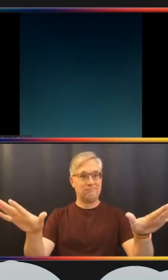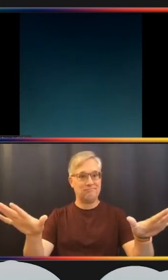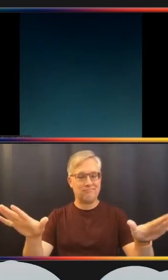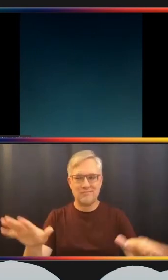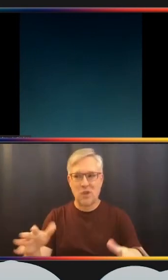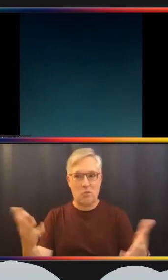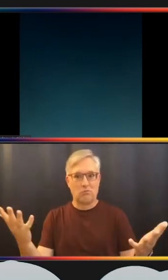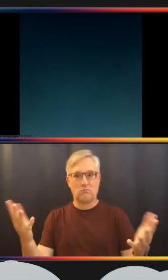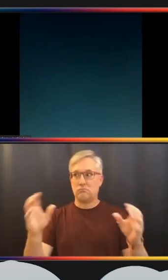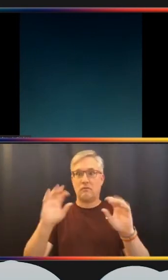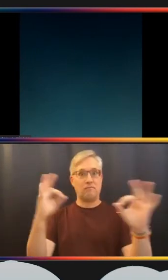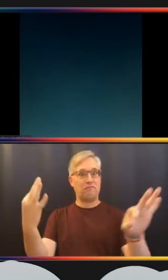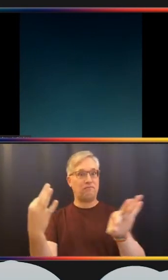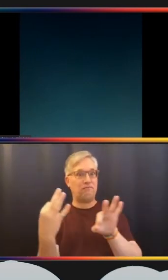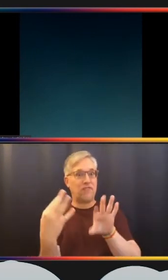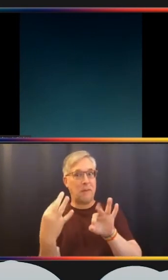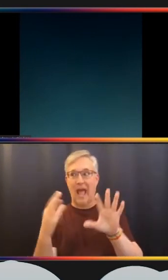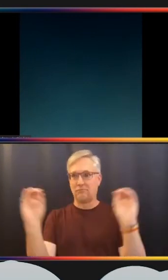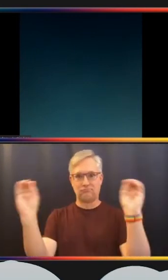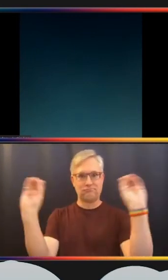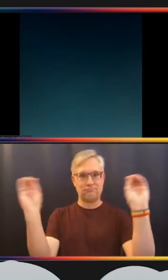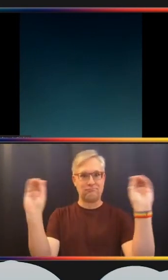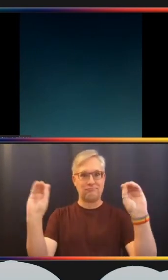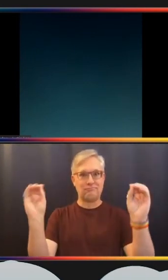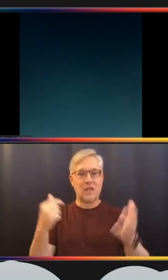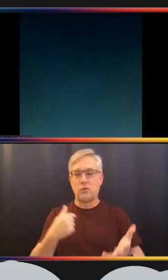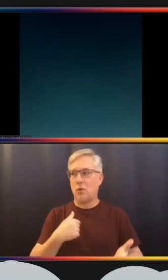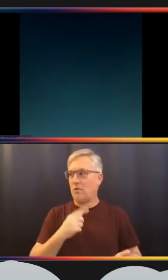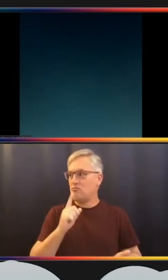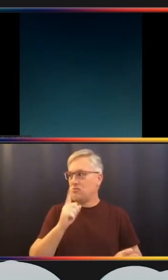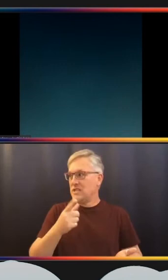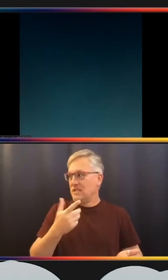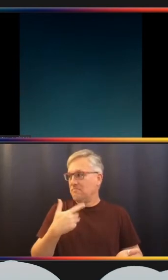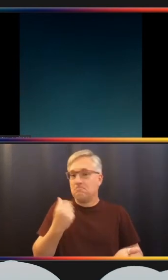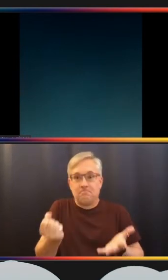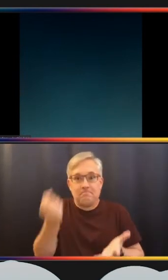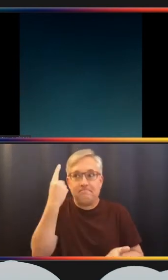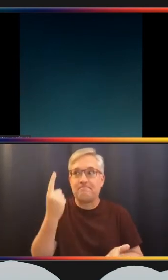was blissfully unaware of what it would mean to people.